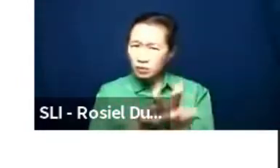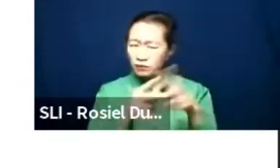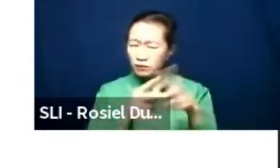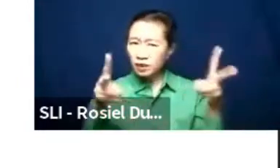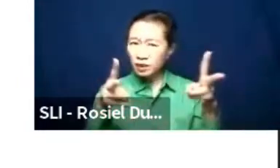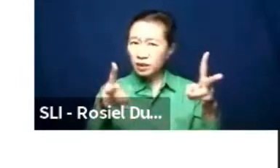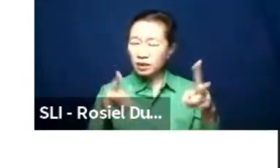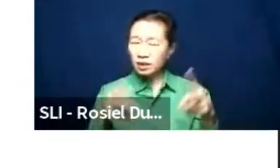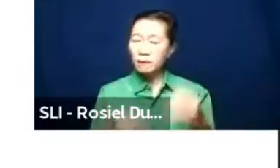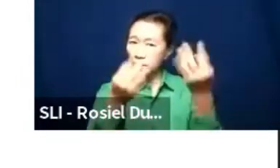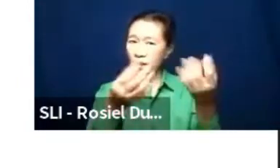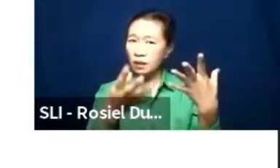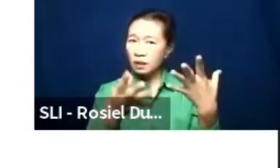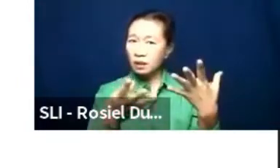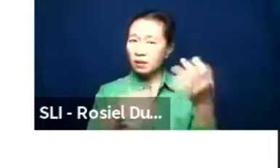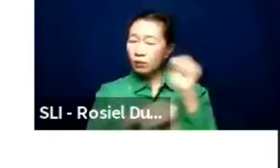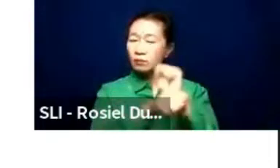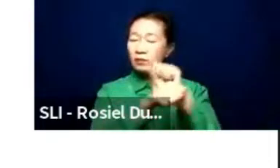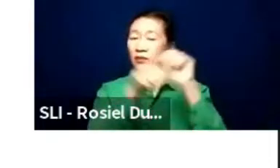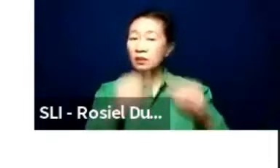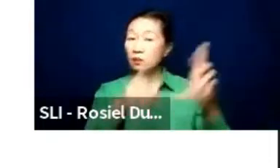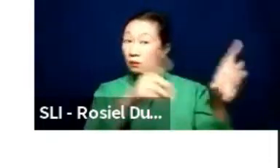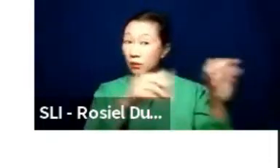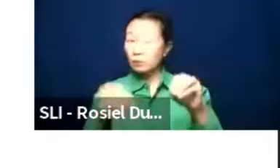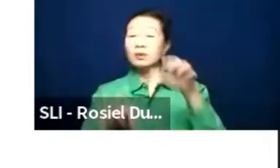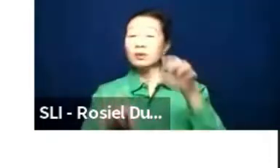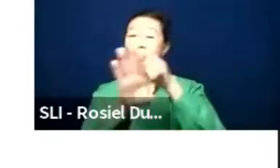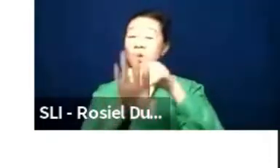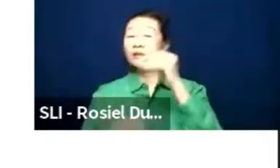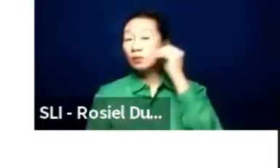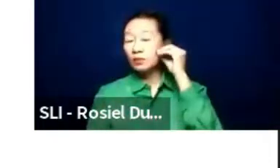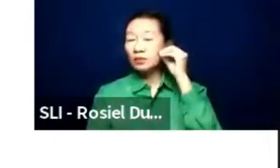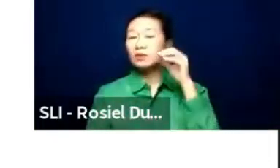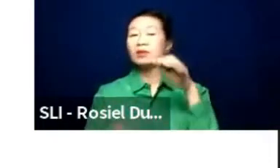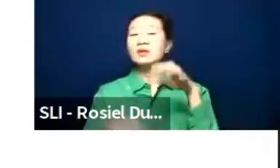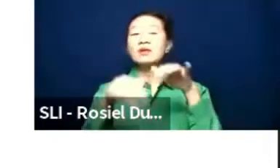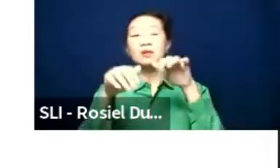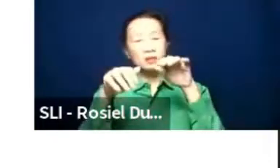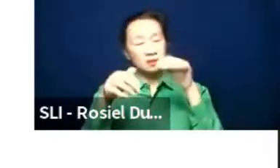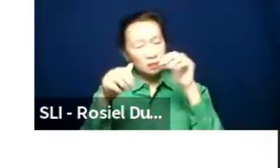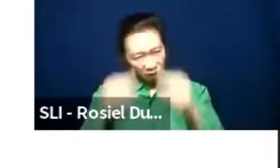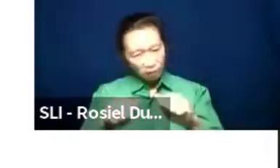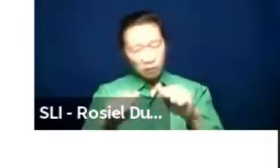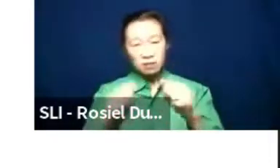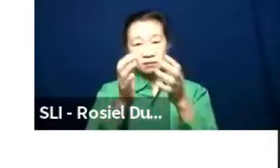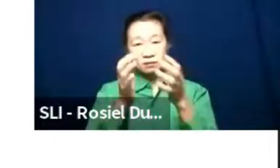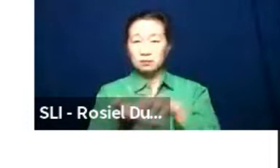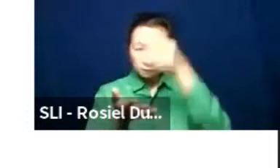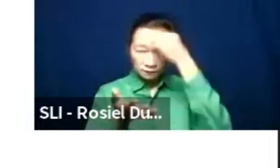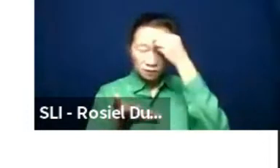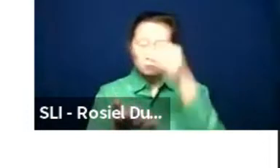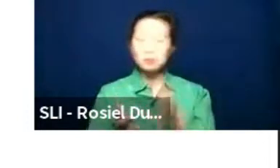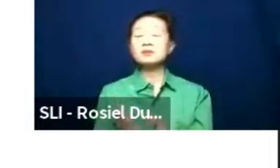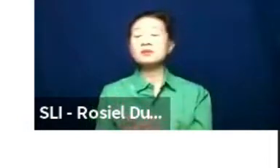some of the many chores that they can do at home, that they can master, and that they will learn or pick